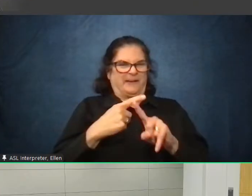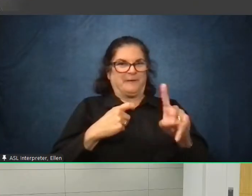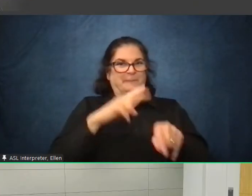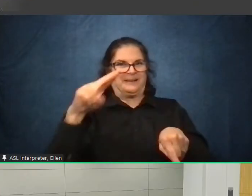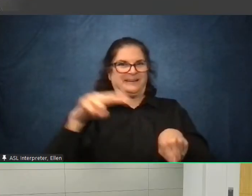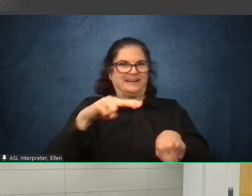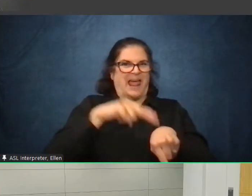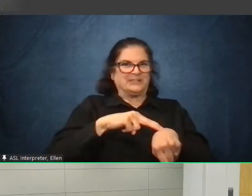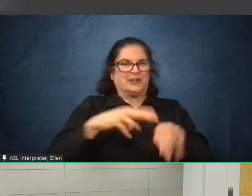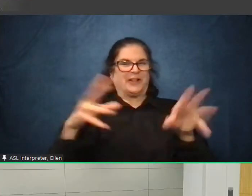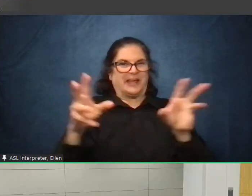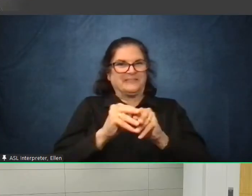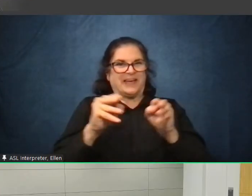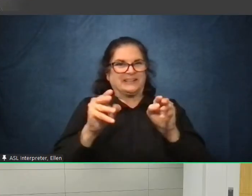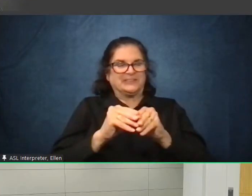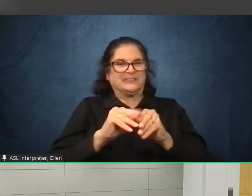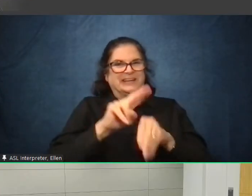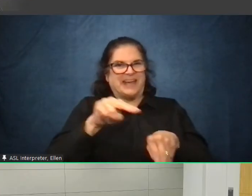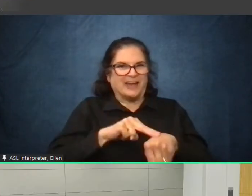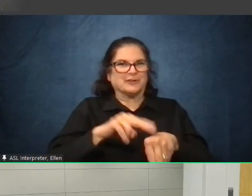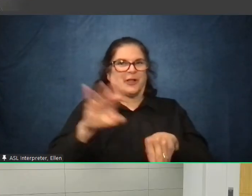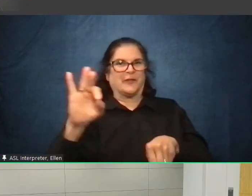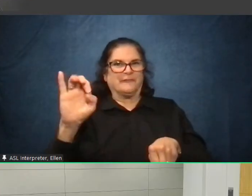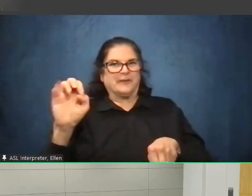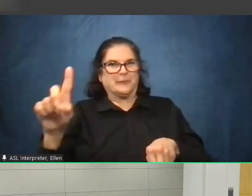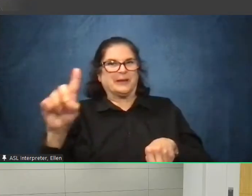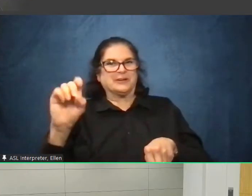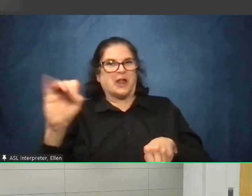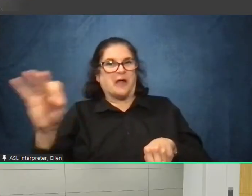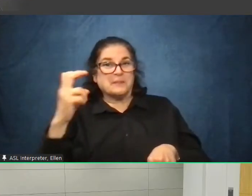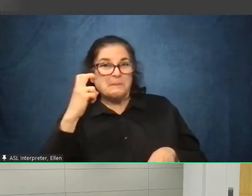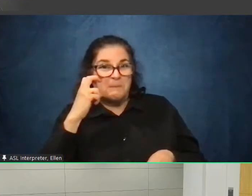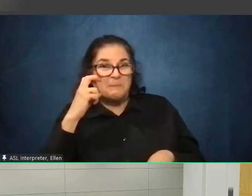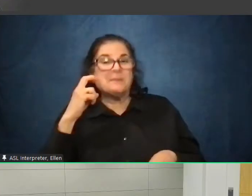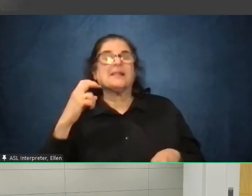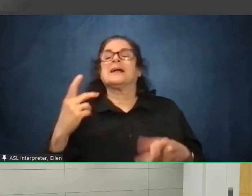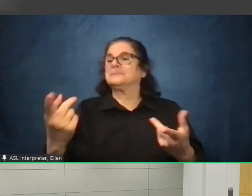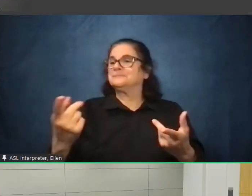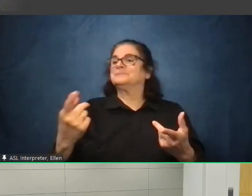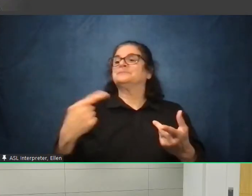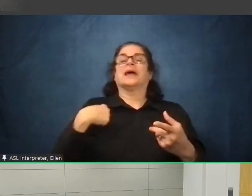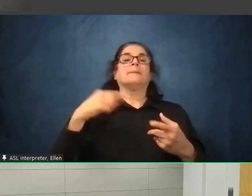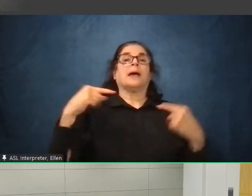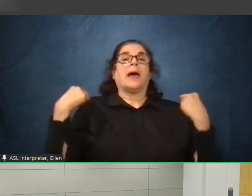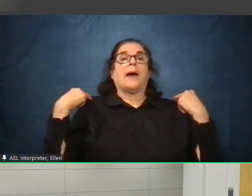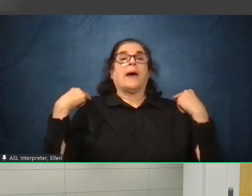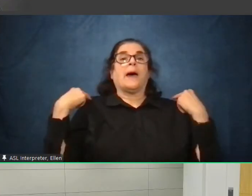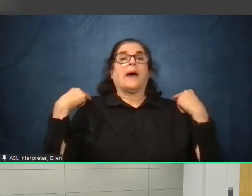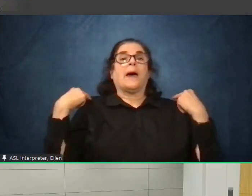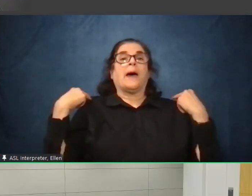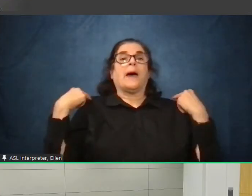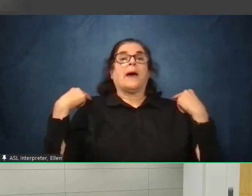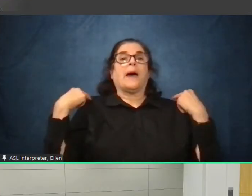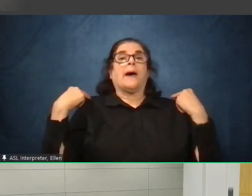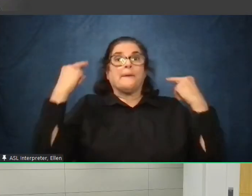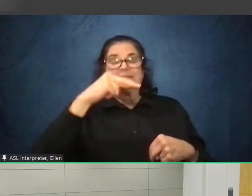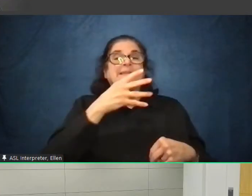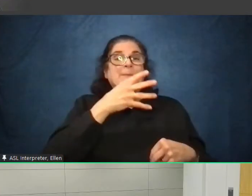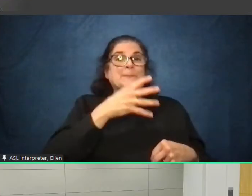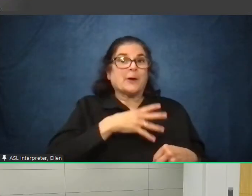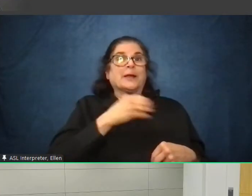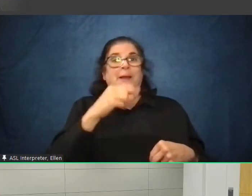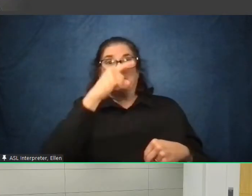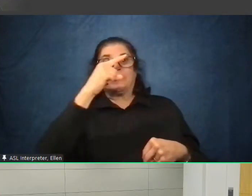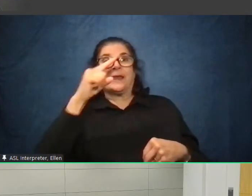New Orleans. I am a Mexican-American, African-American female in my late 20s. I am wearing